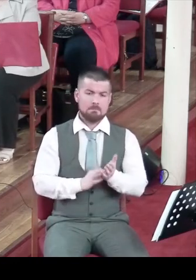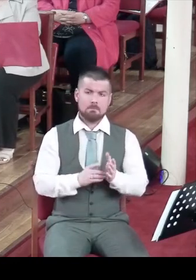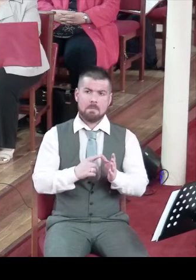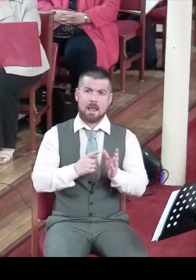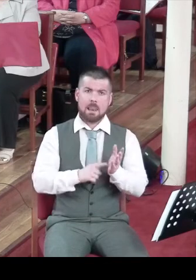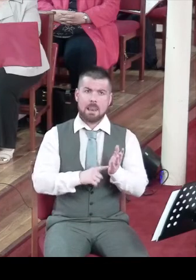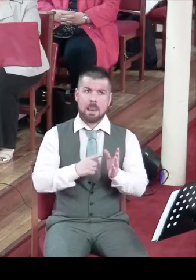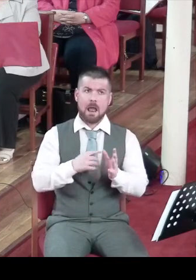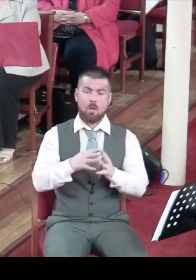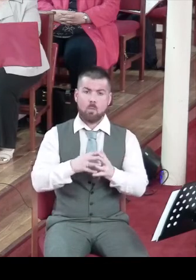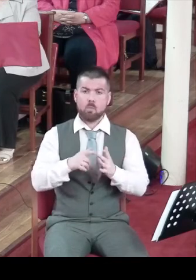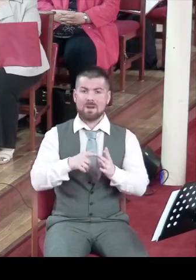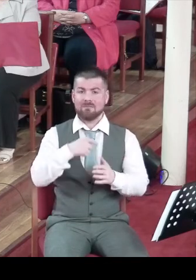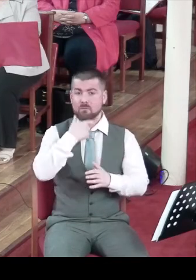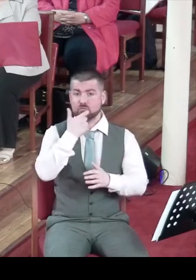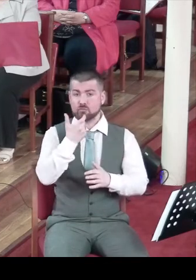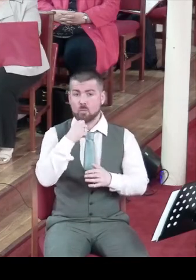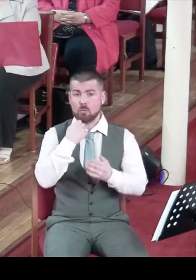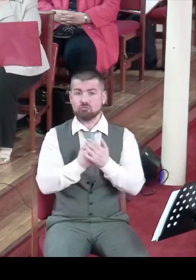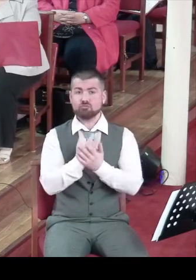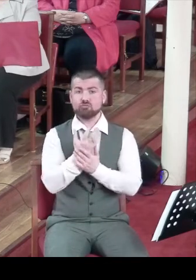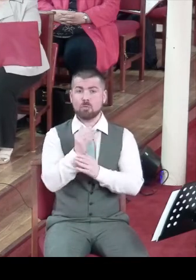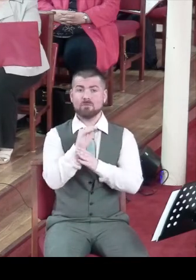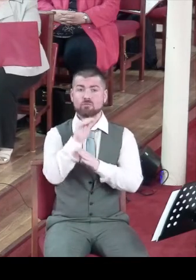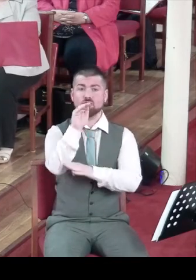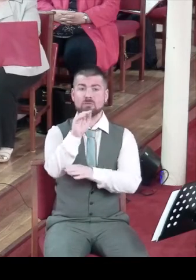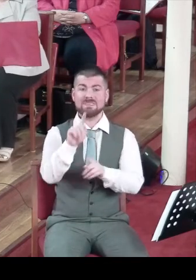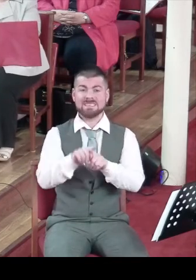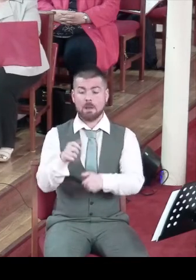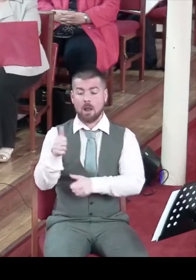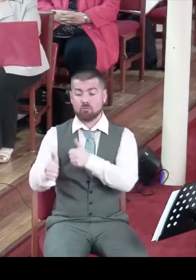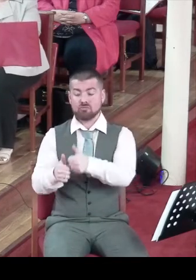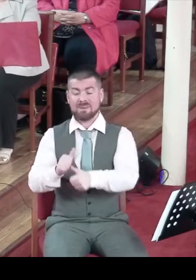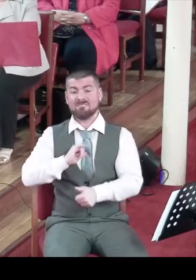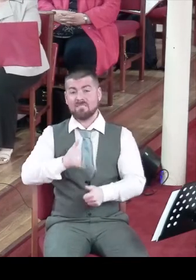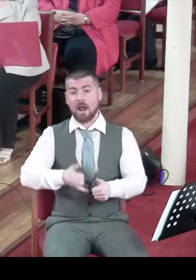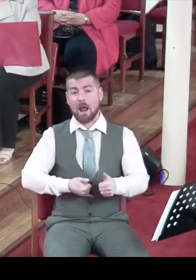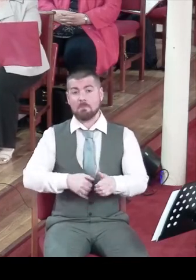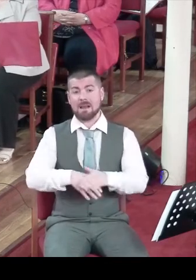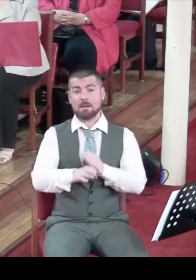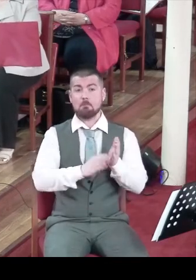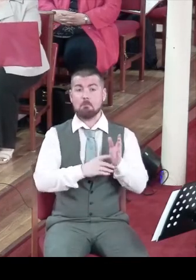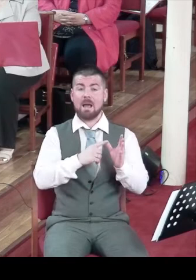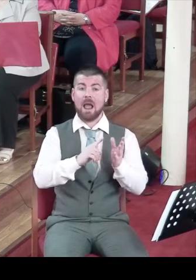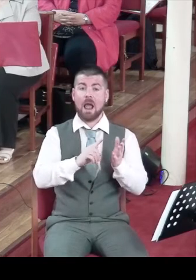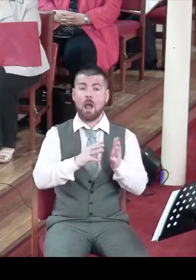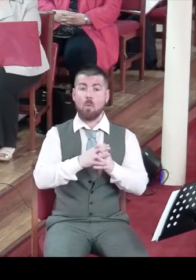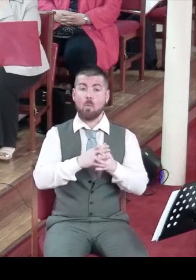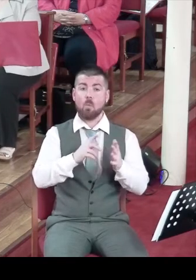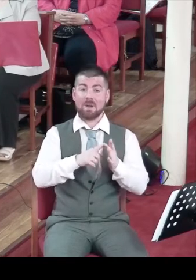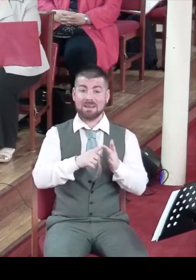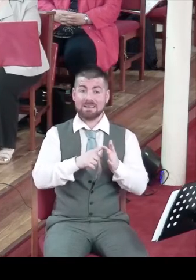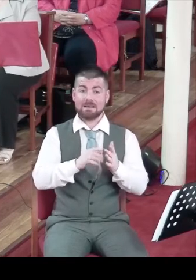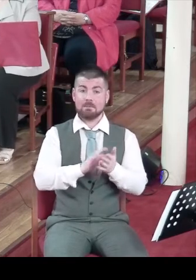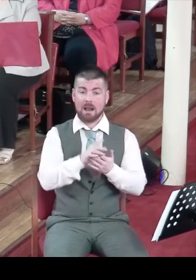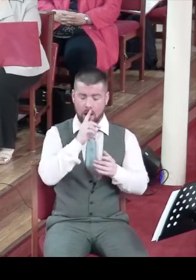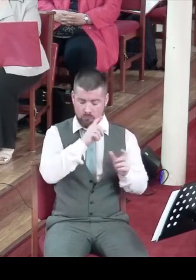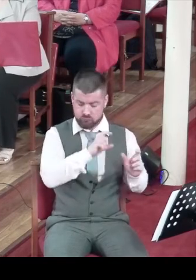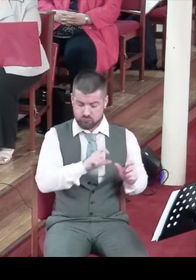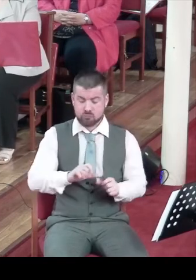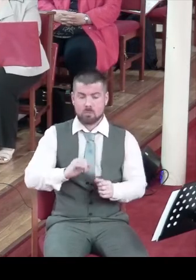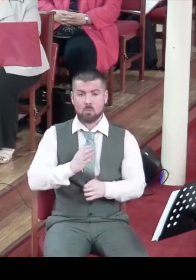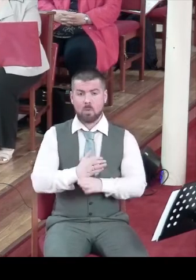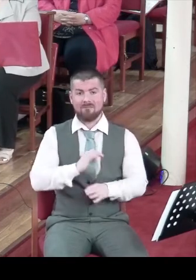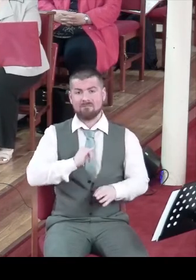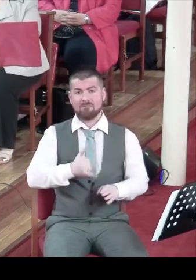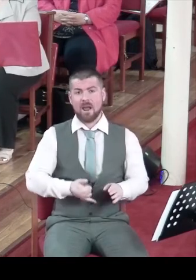Fruits, growing the future, encouraging young farmers in Malawi to develop sustainable farming. And the